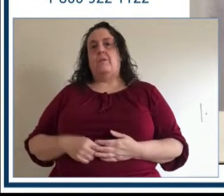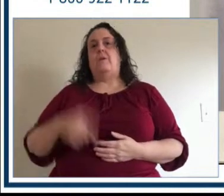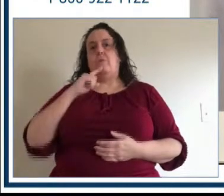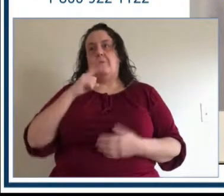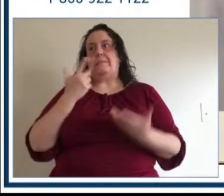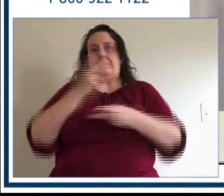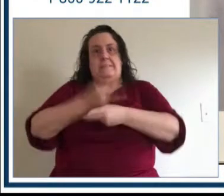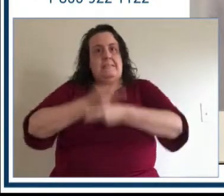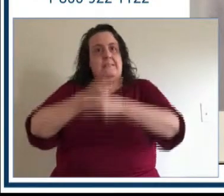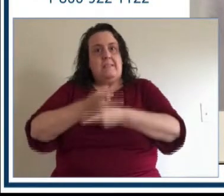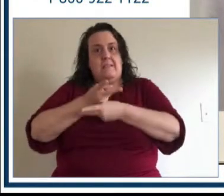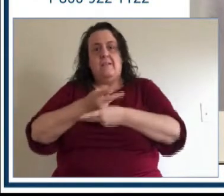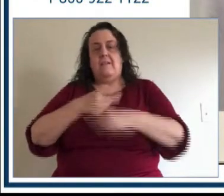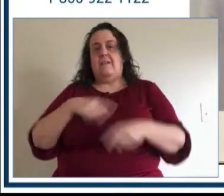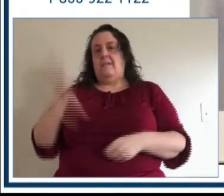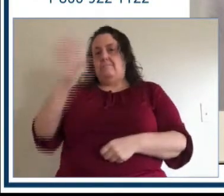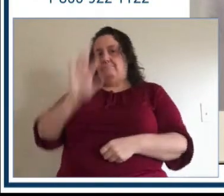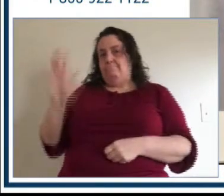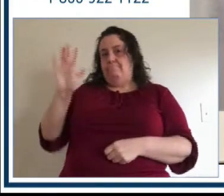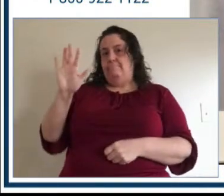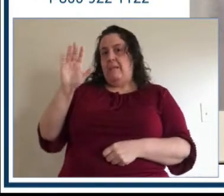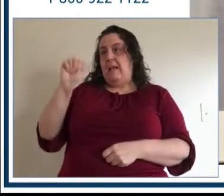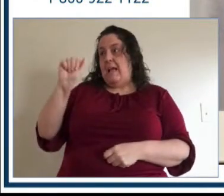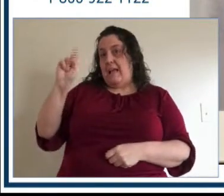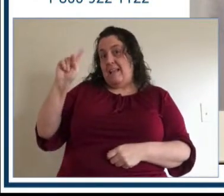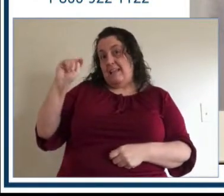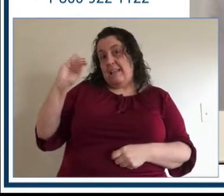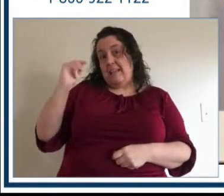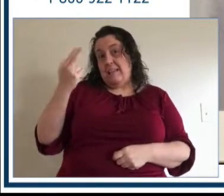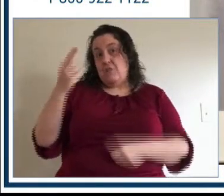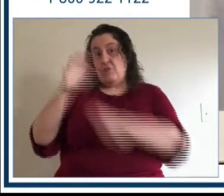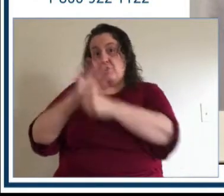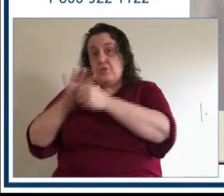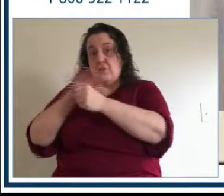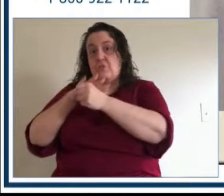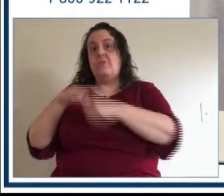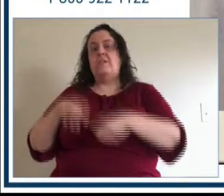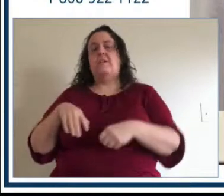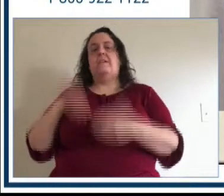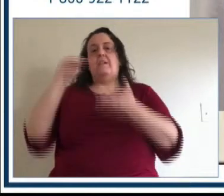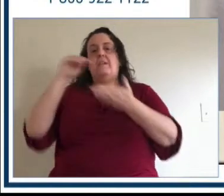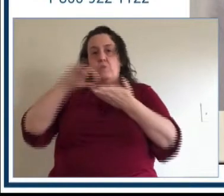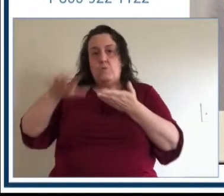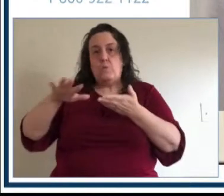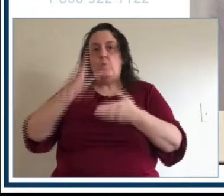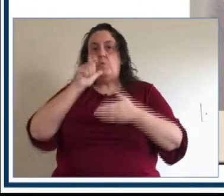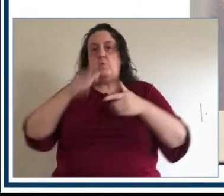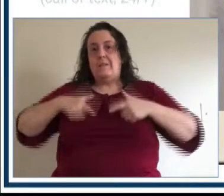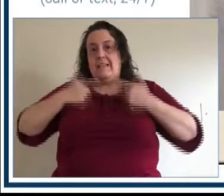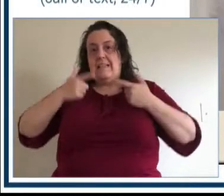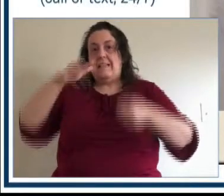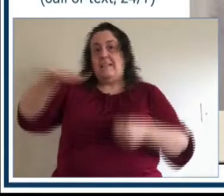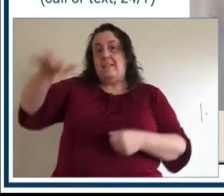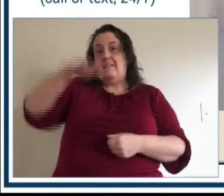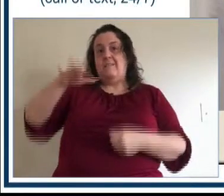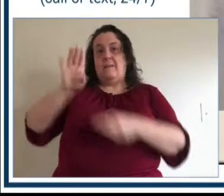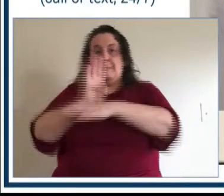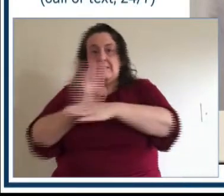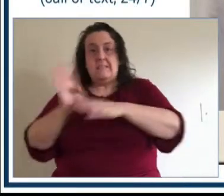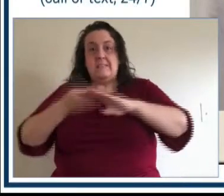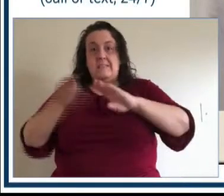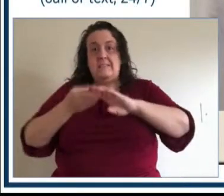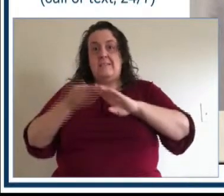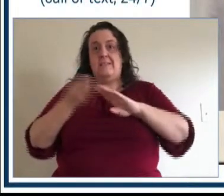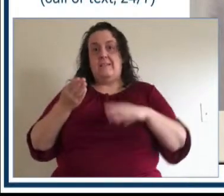of Antigonish and the surrounding communities, the students, the residents, and the businesses are especially on my